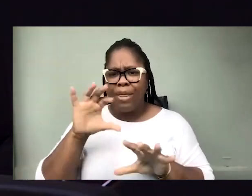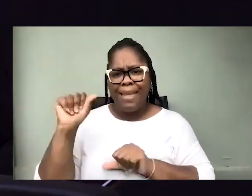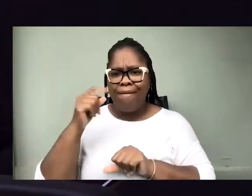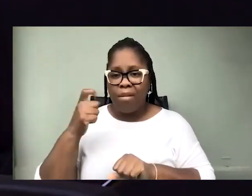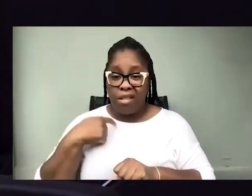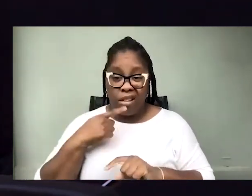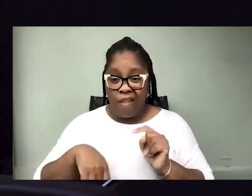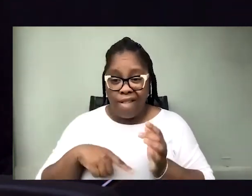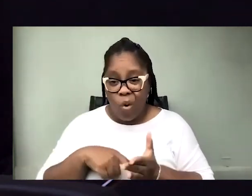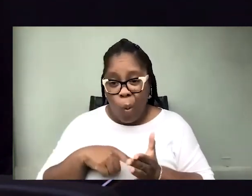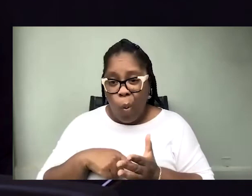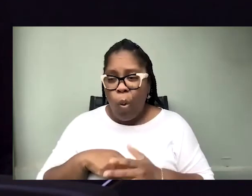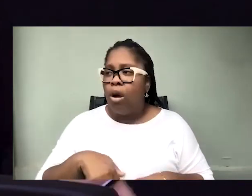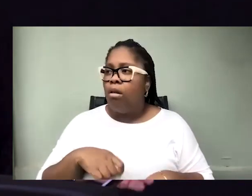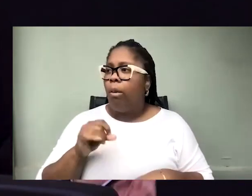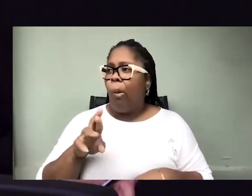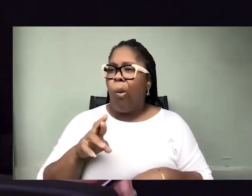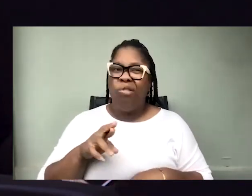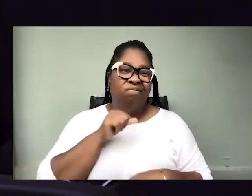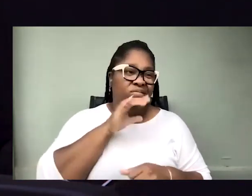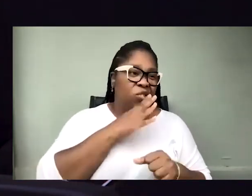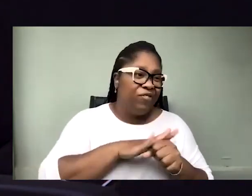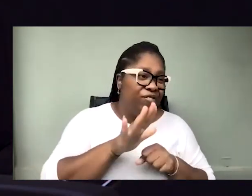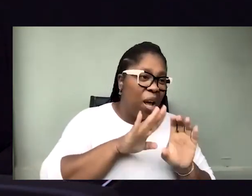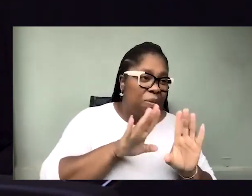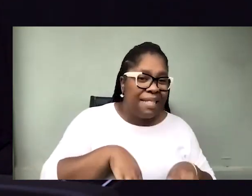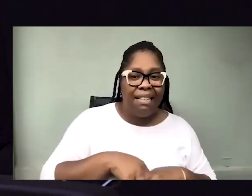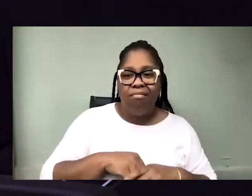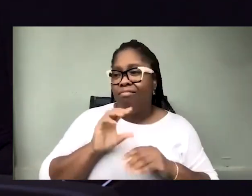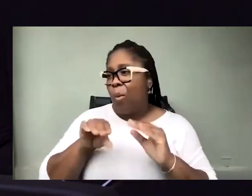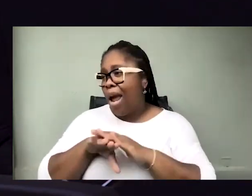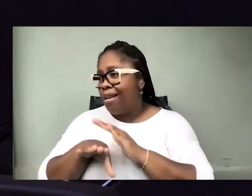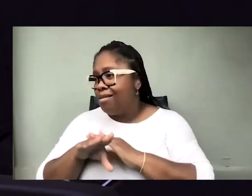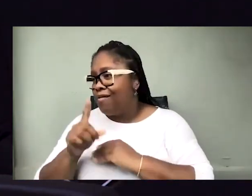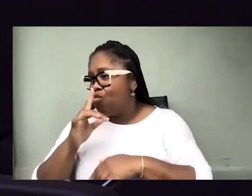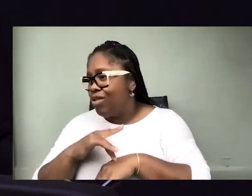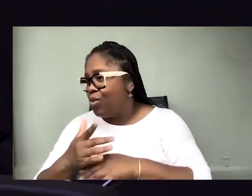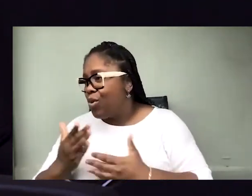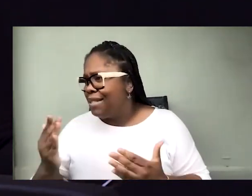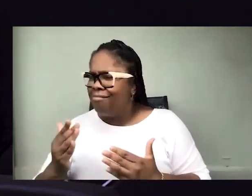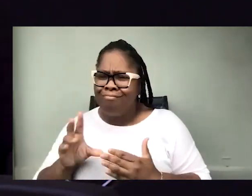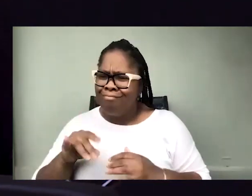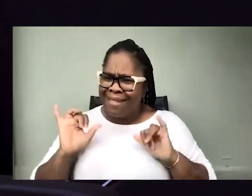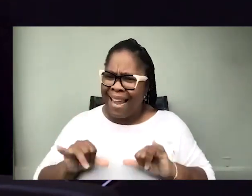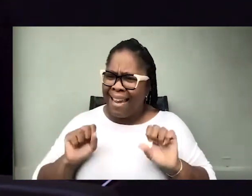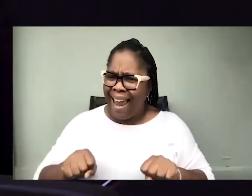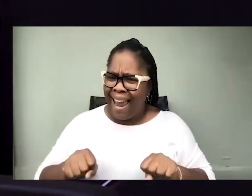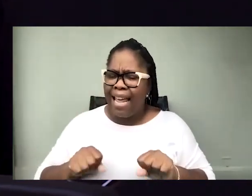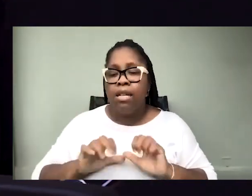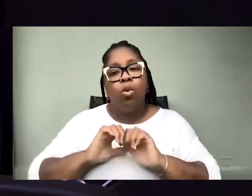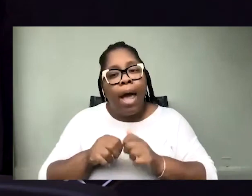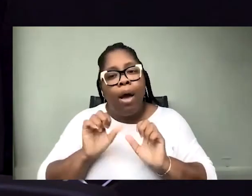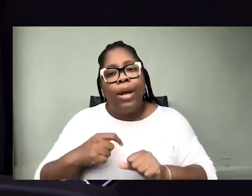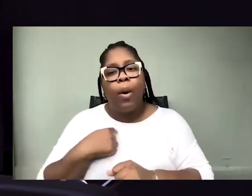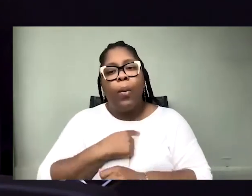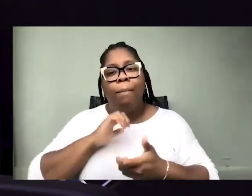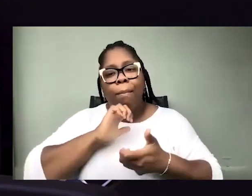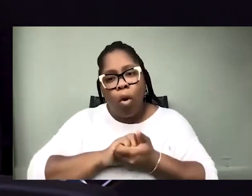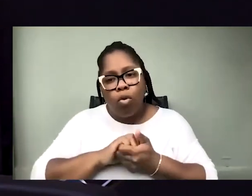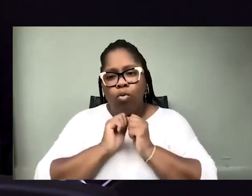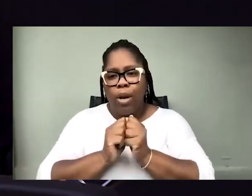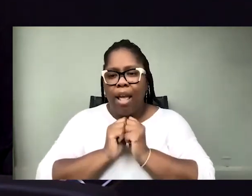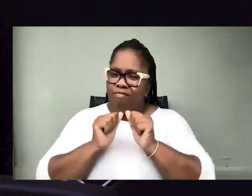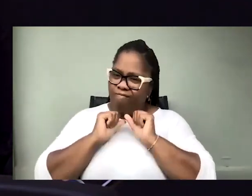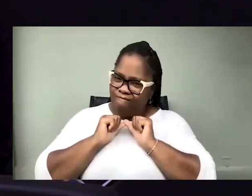afford it, or because there's not housing, or there's not access to those resources. So how do we make sure that we start partnering together and continuing